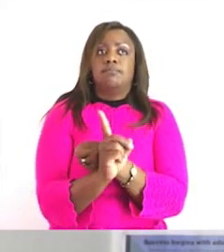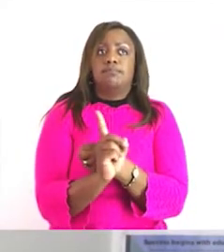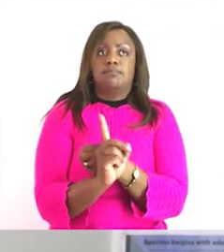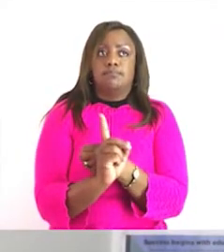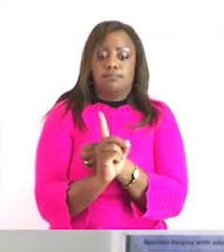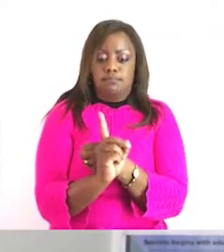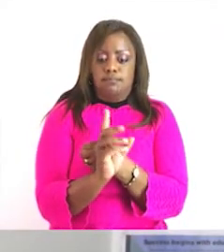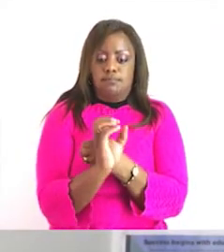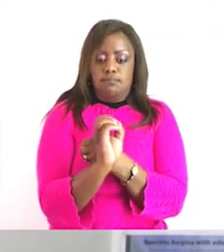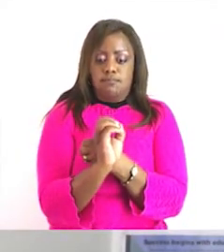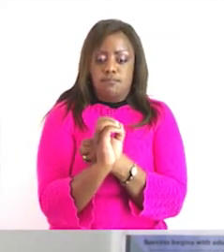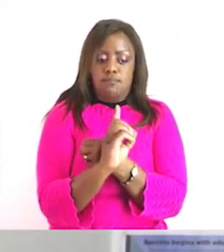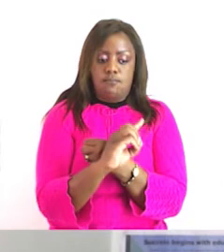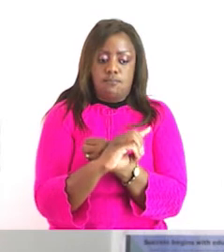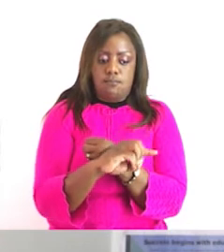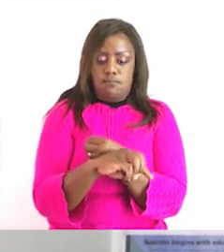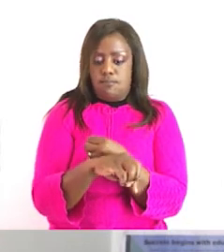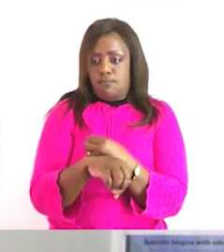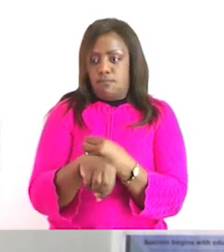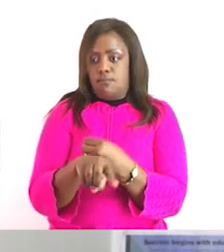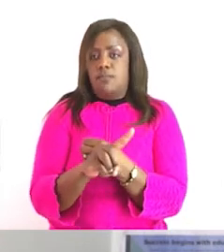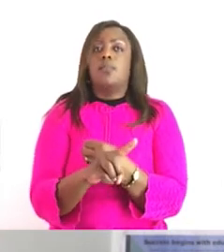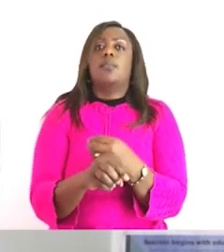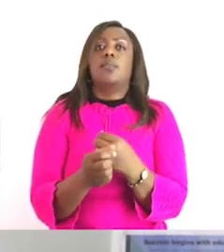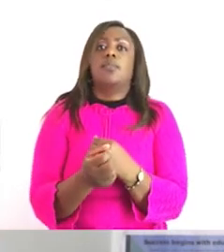It will move a little bit.